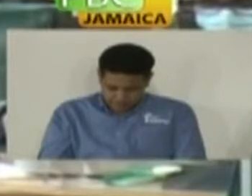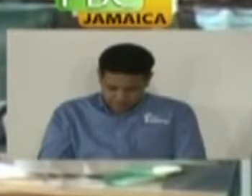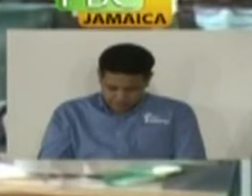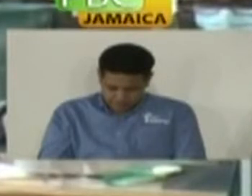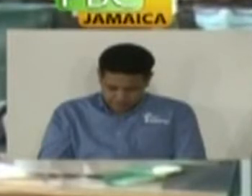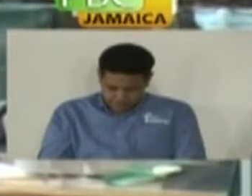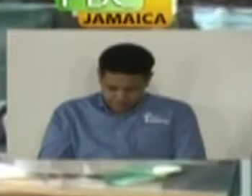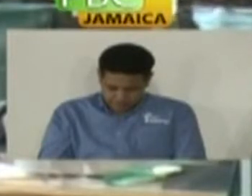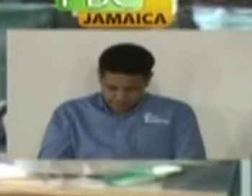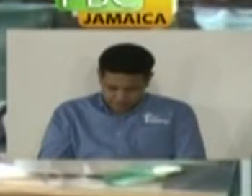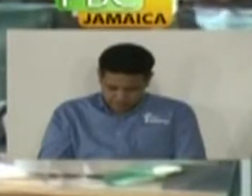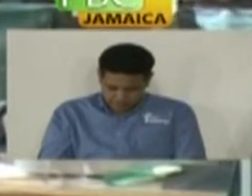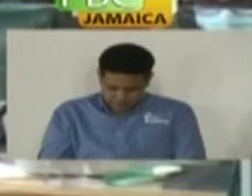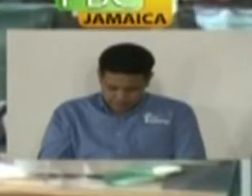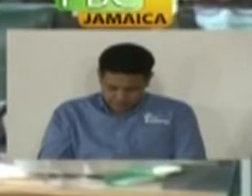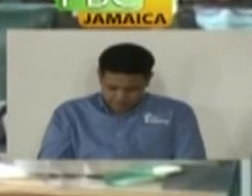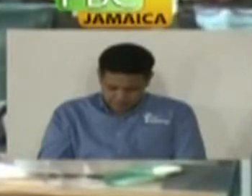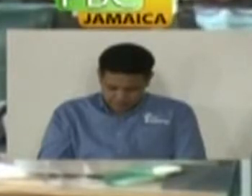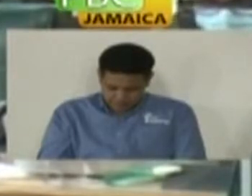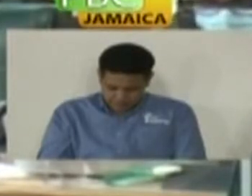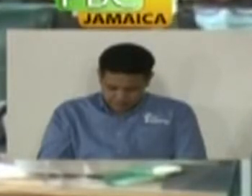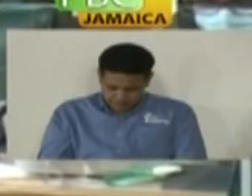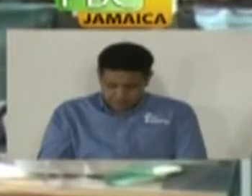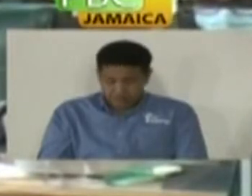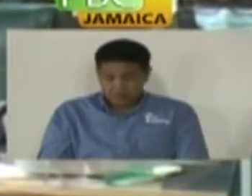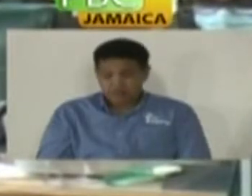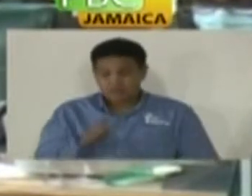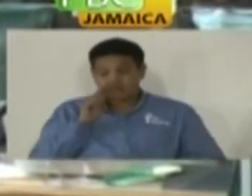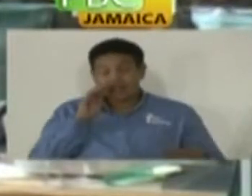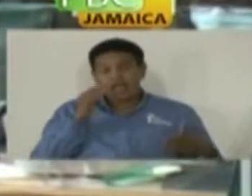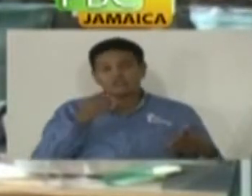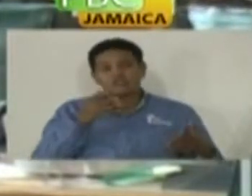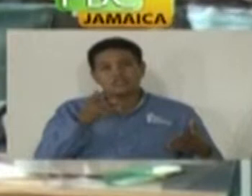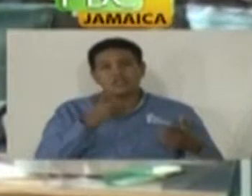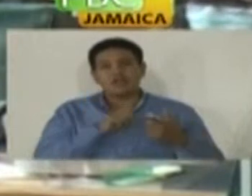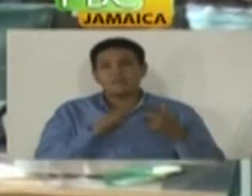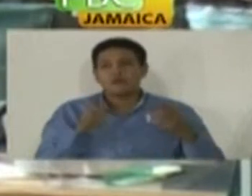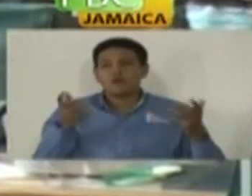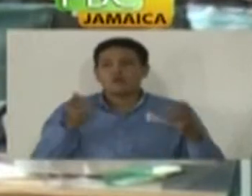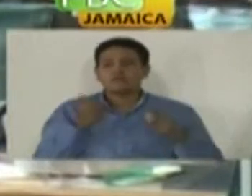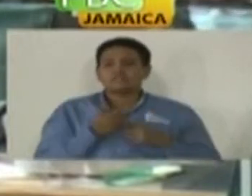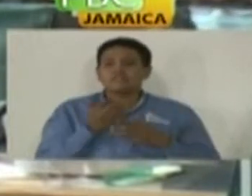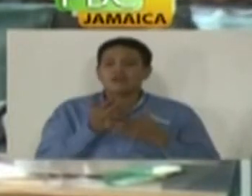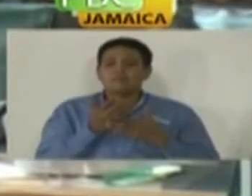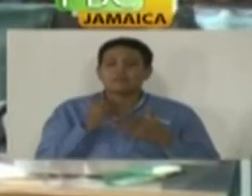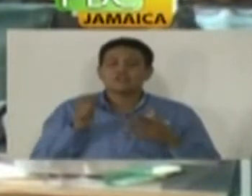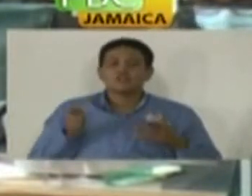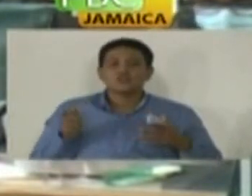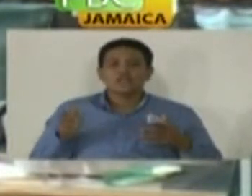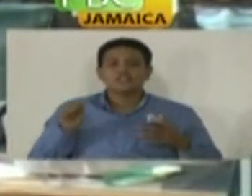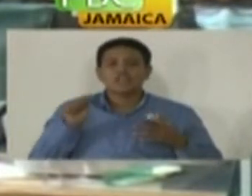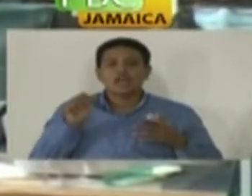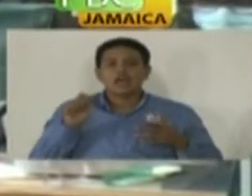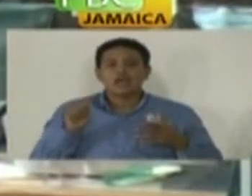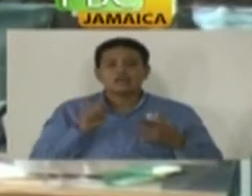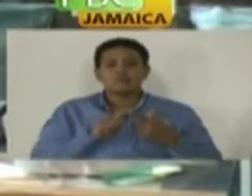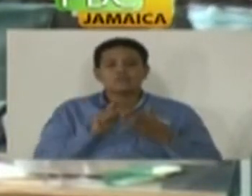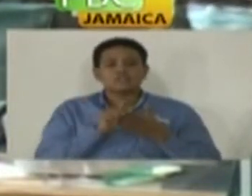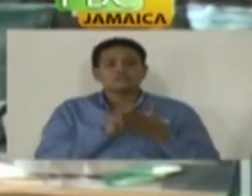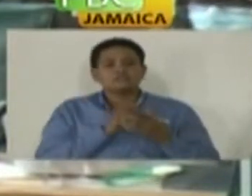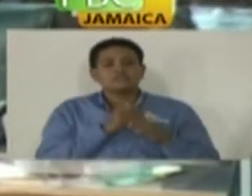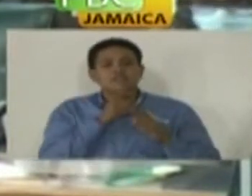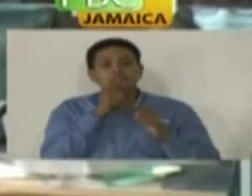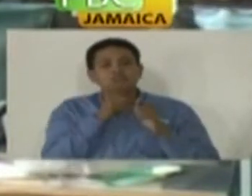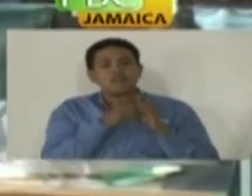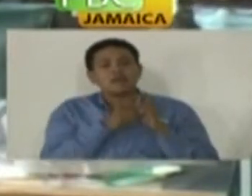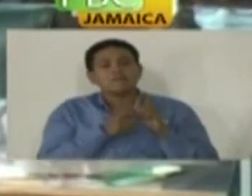Okay. So it's addressed there, but the Appeal Judicature Act and the bill that amends